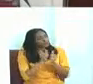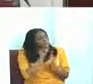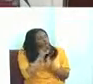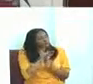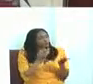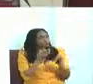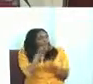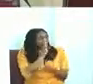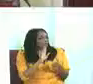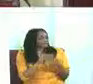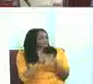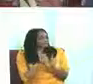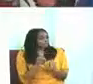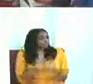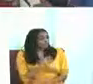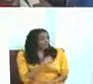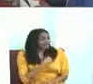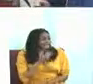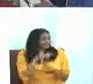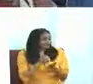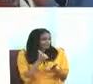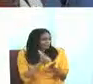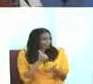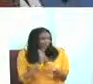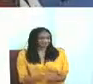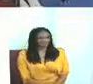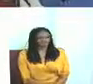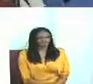us. Amen.